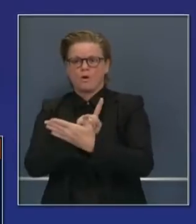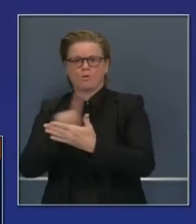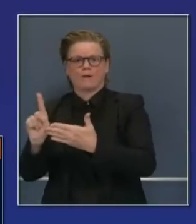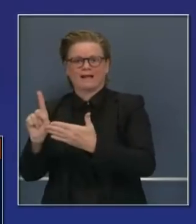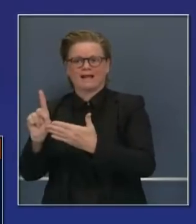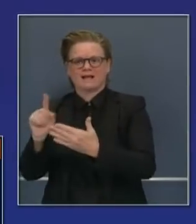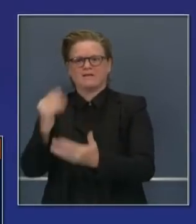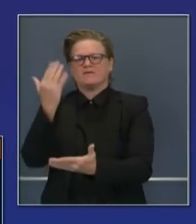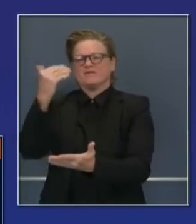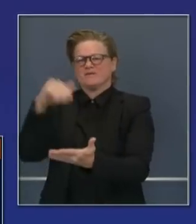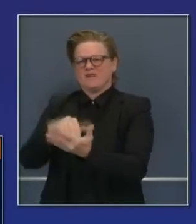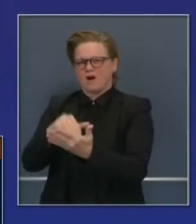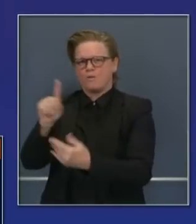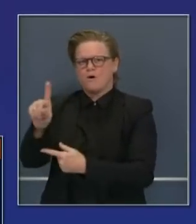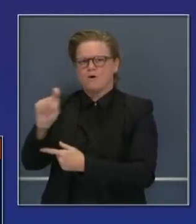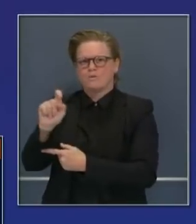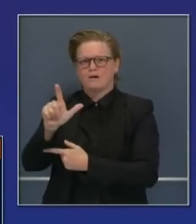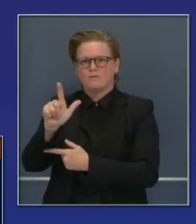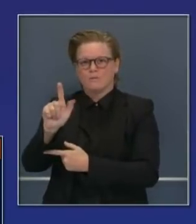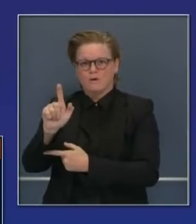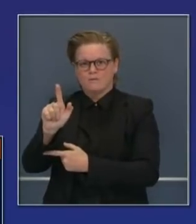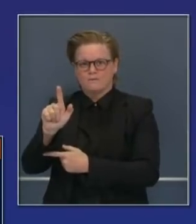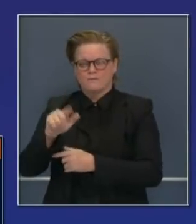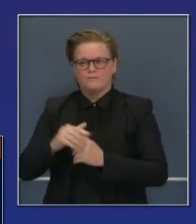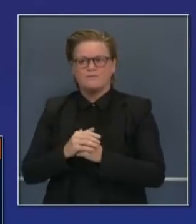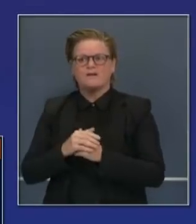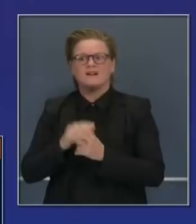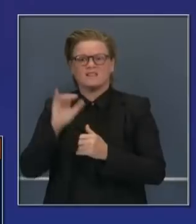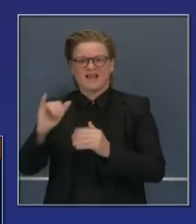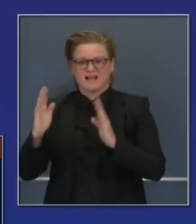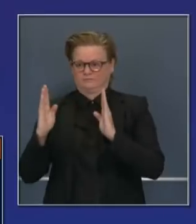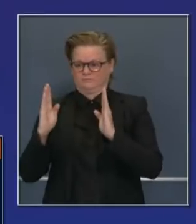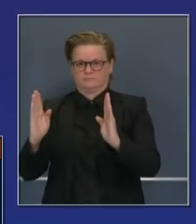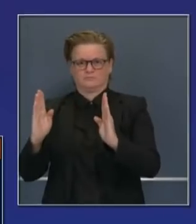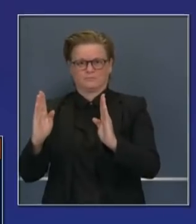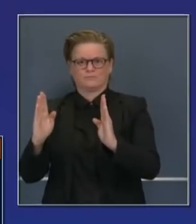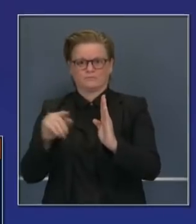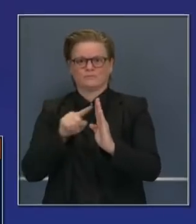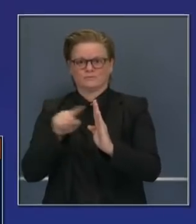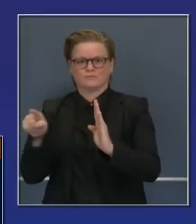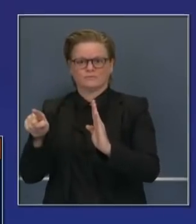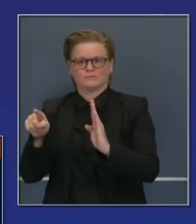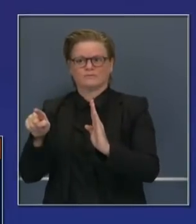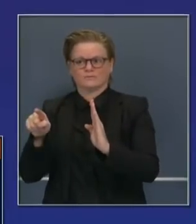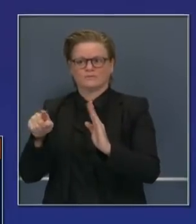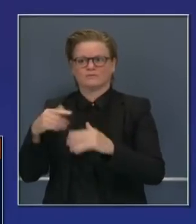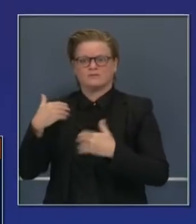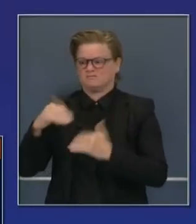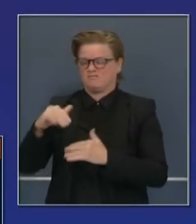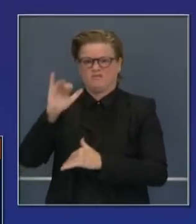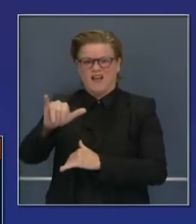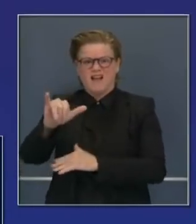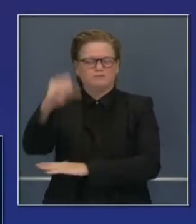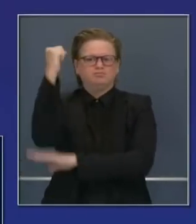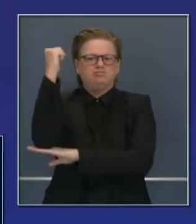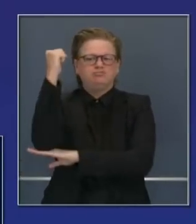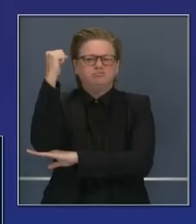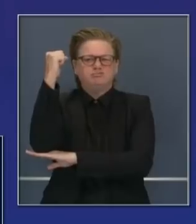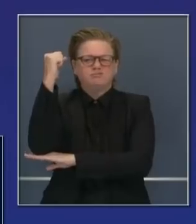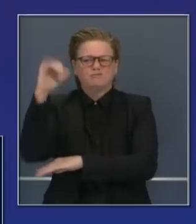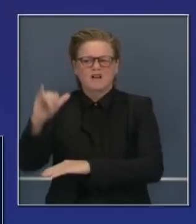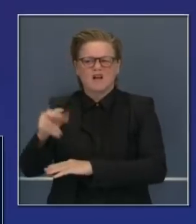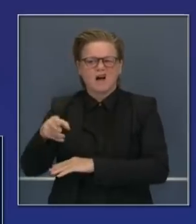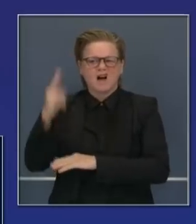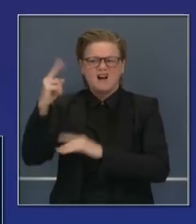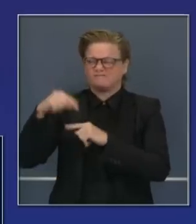15,121, the 7-day average, among the highest we have seen since the beginning of this pandemic. The effects